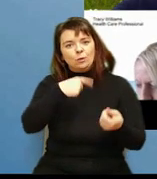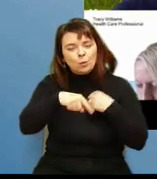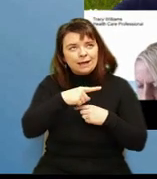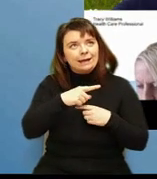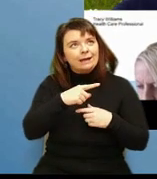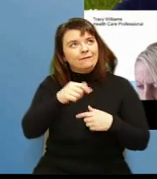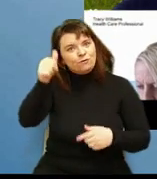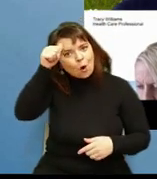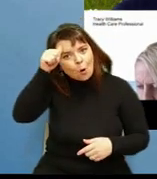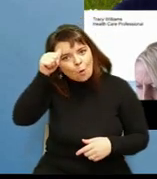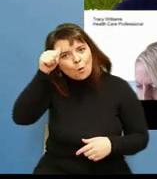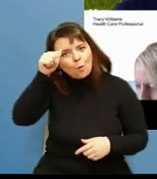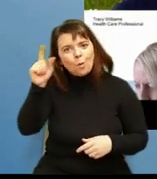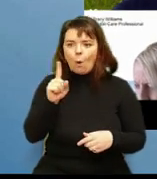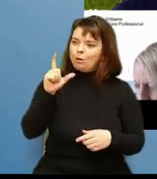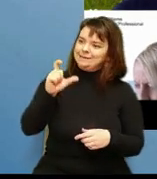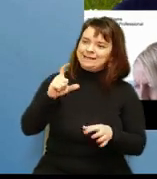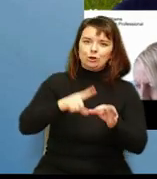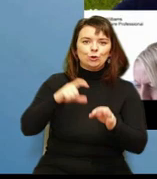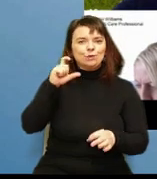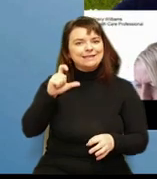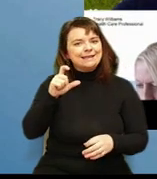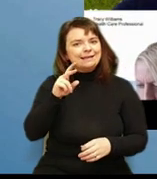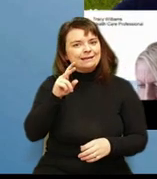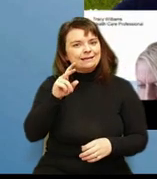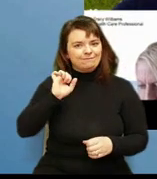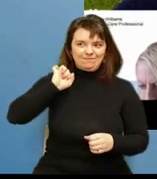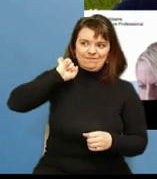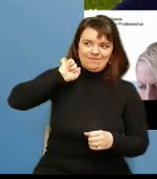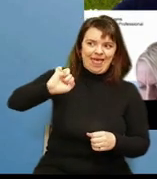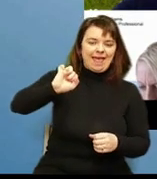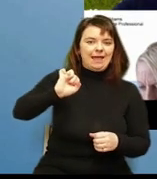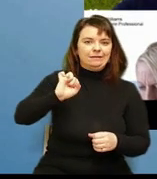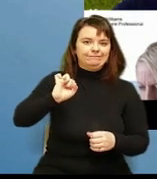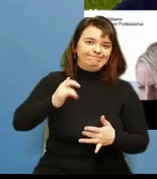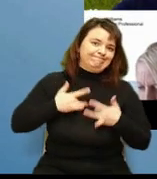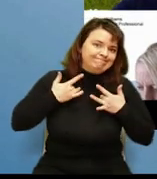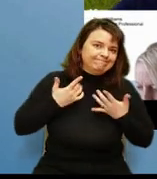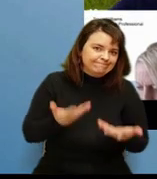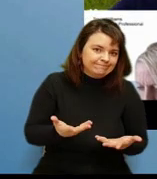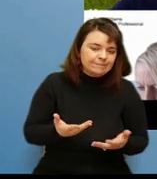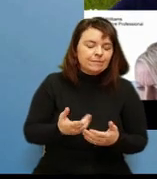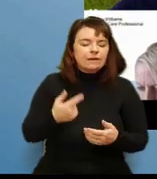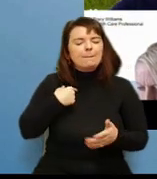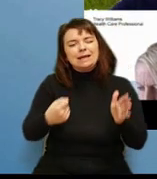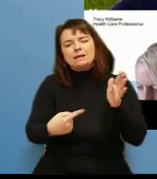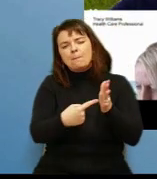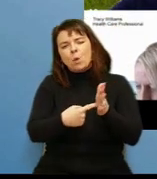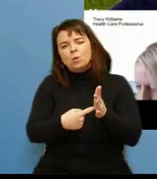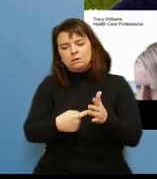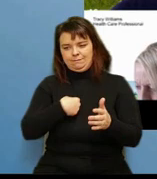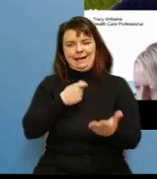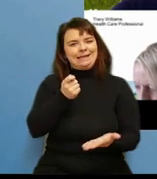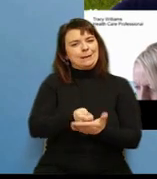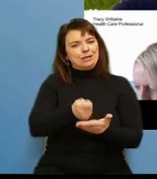CQC inspection on a provider, and how could we have foresaw, or how could we have known what the CQC would see?